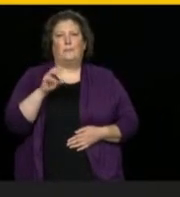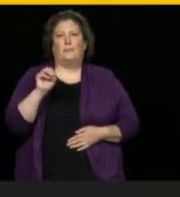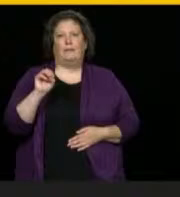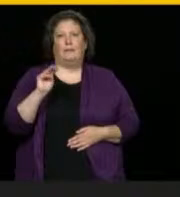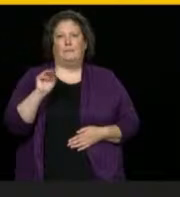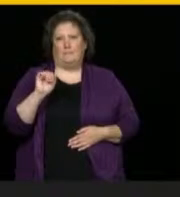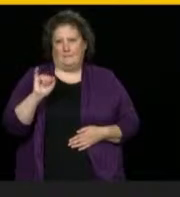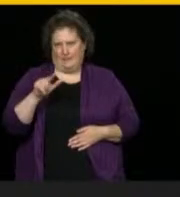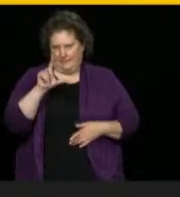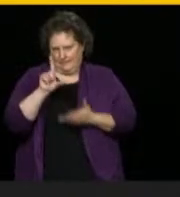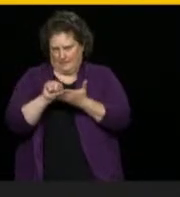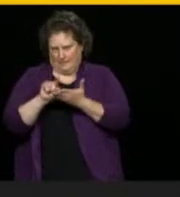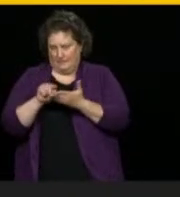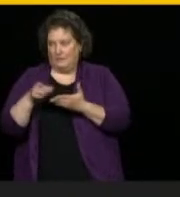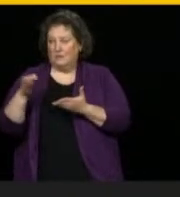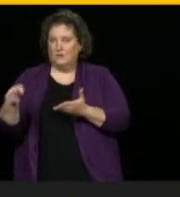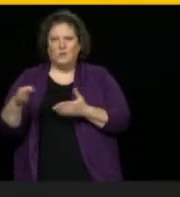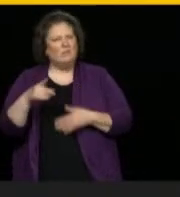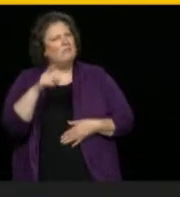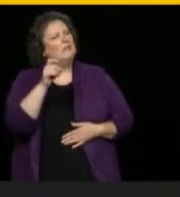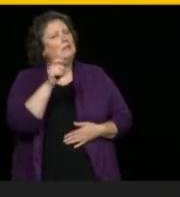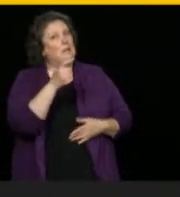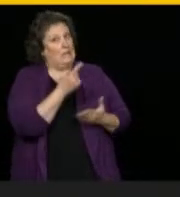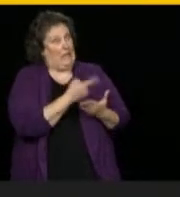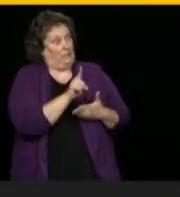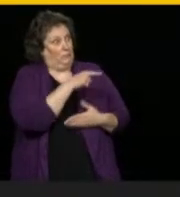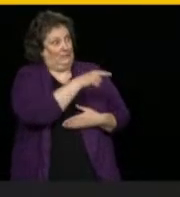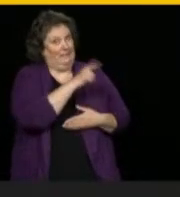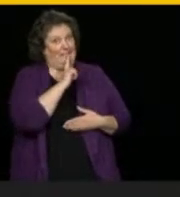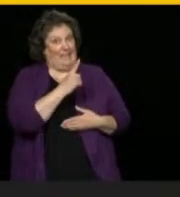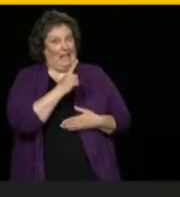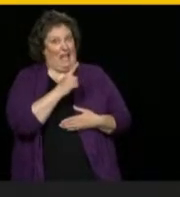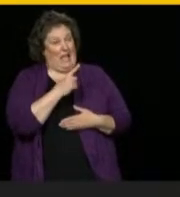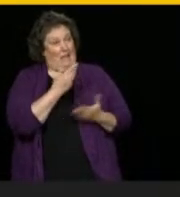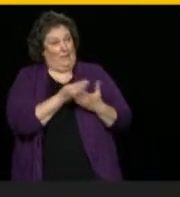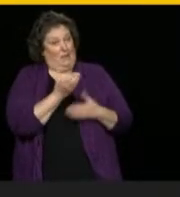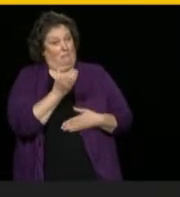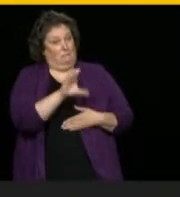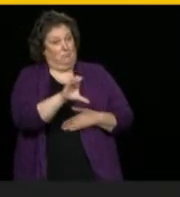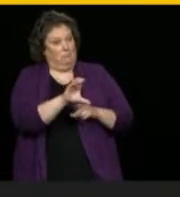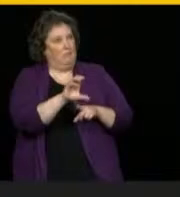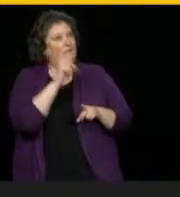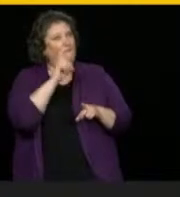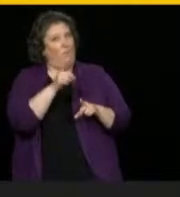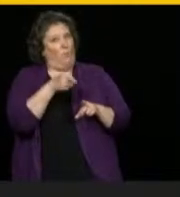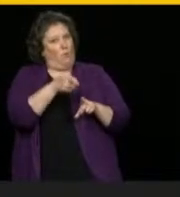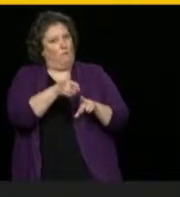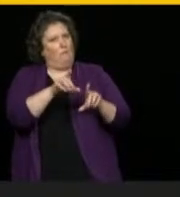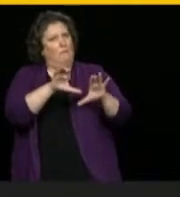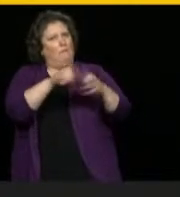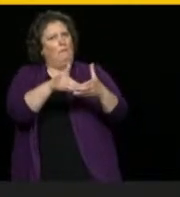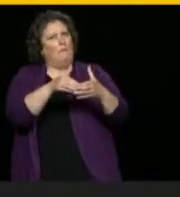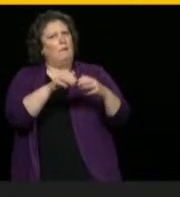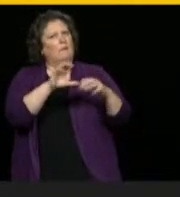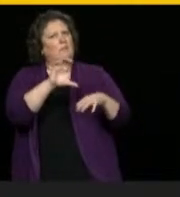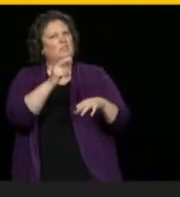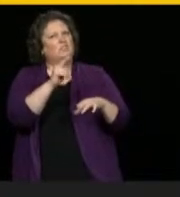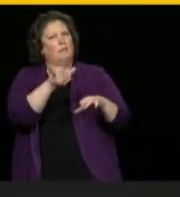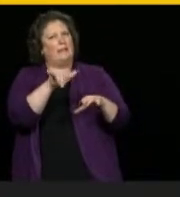Charity contract awarding followed a transparent and open process. Did that include Cabinet approving the contract?